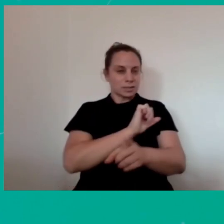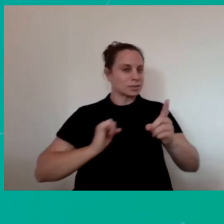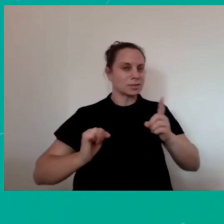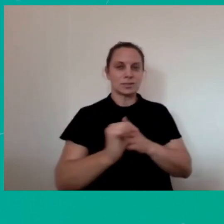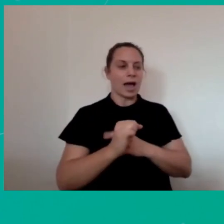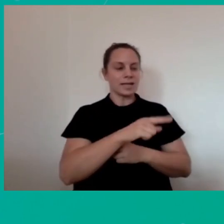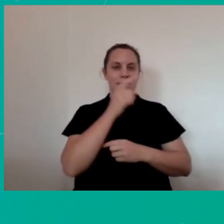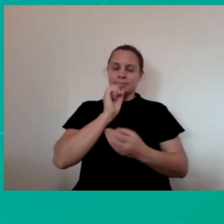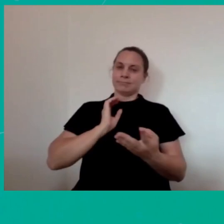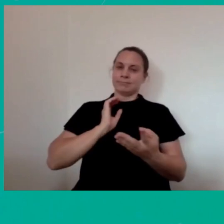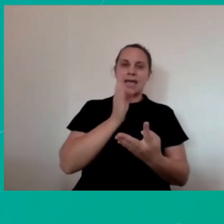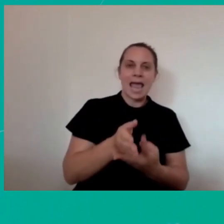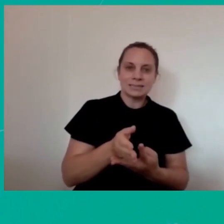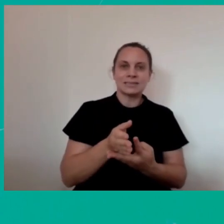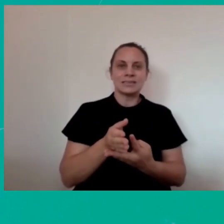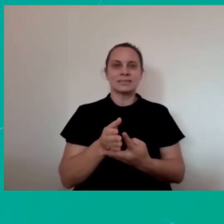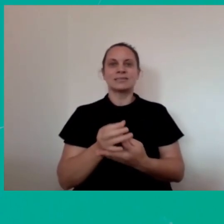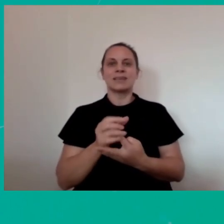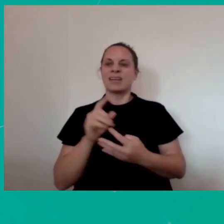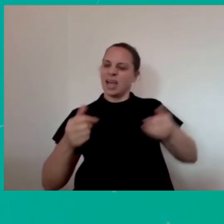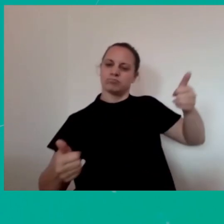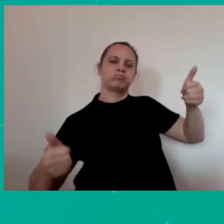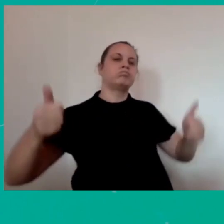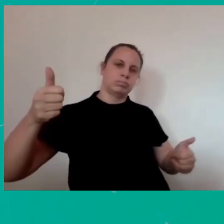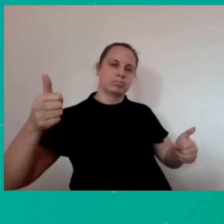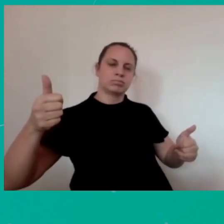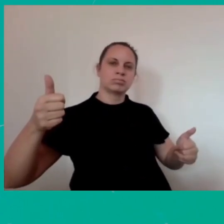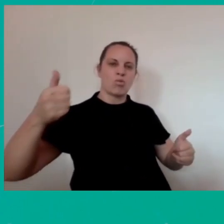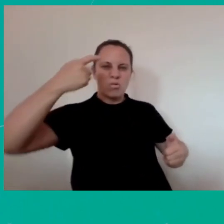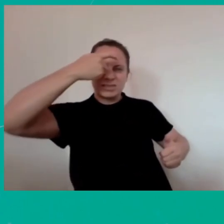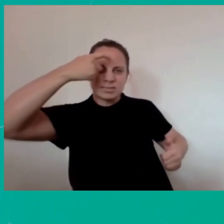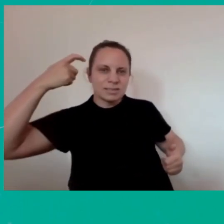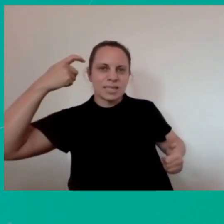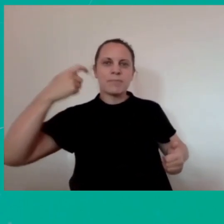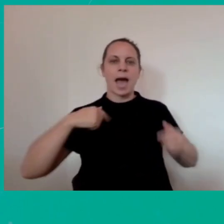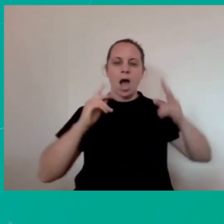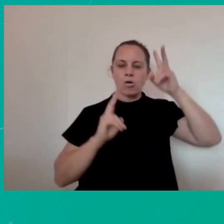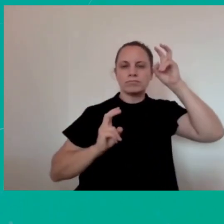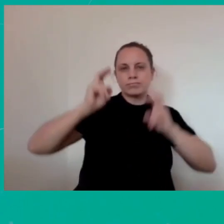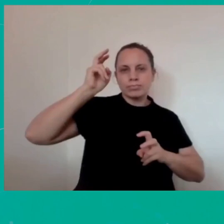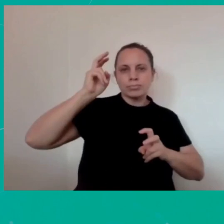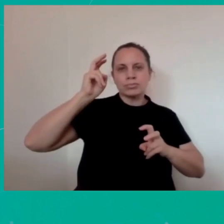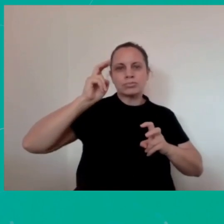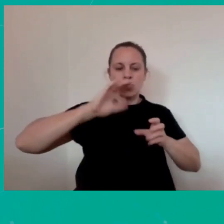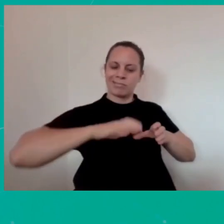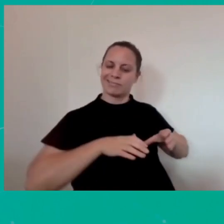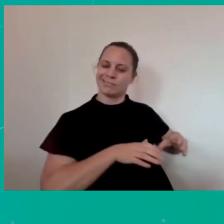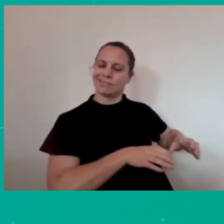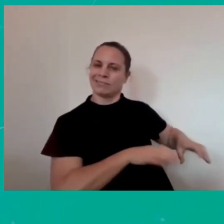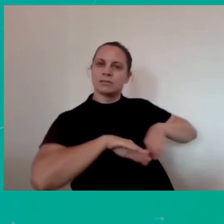to address societal ableism, stigma, misunderstanding, and marginalisation of disabled